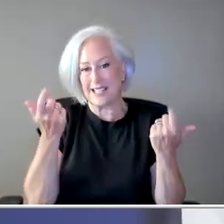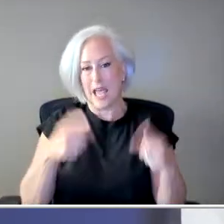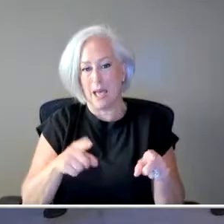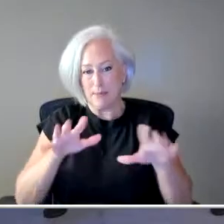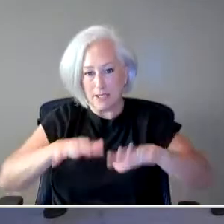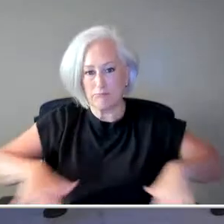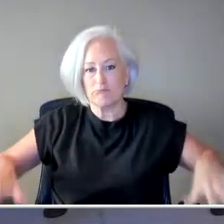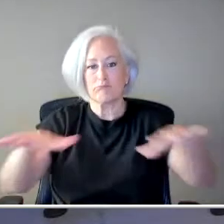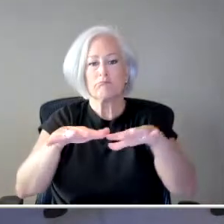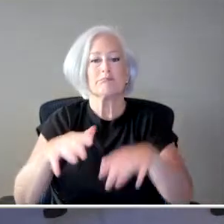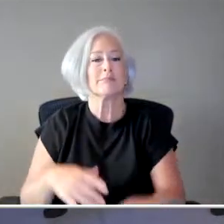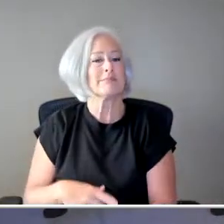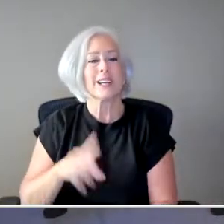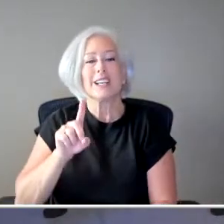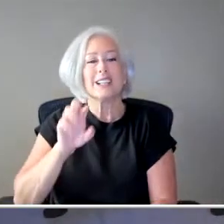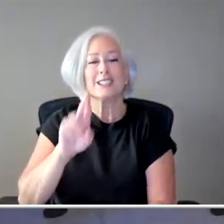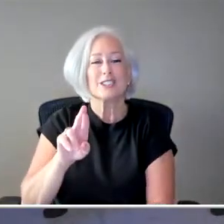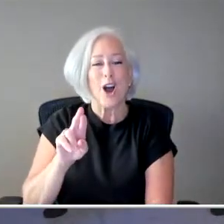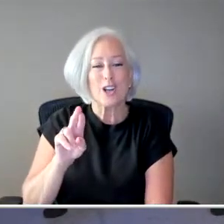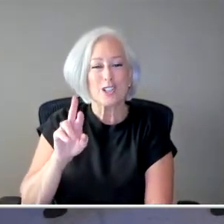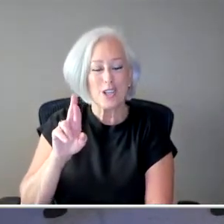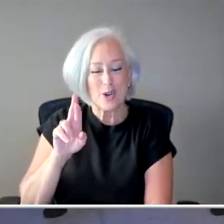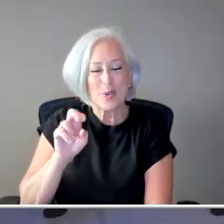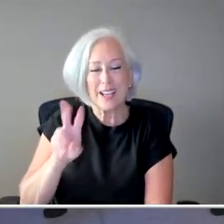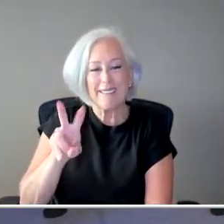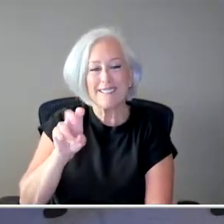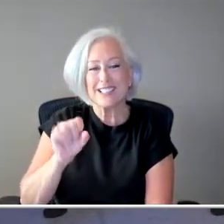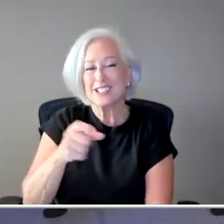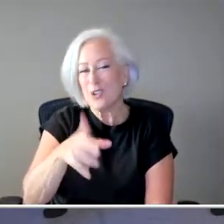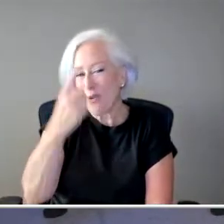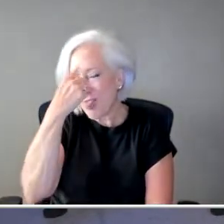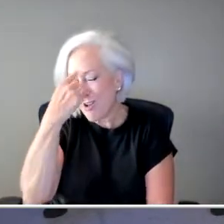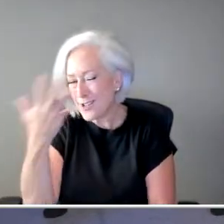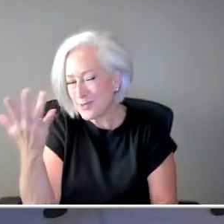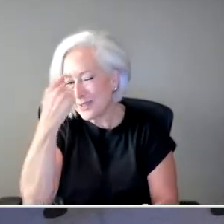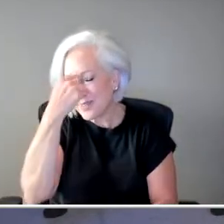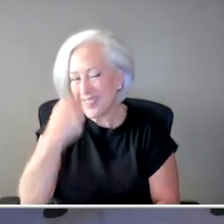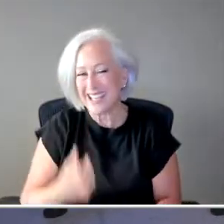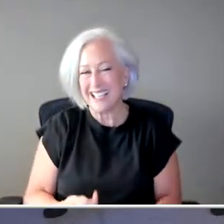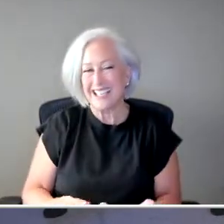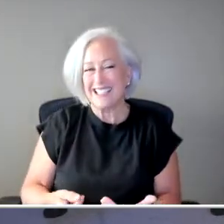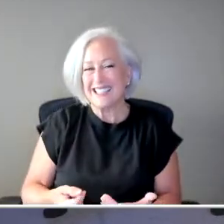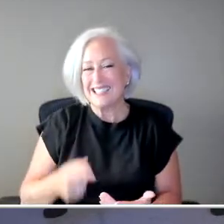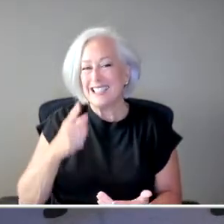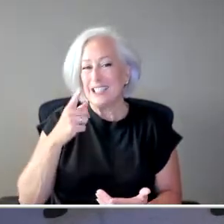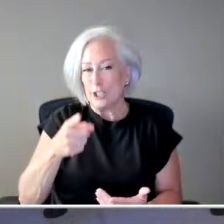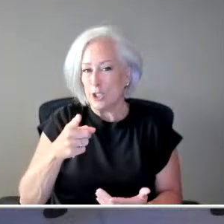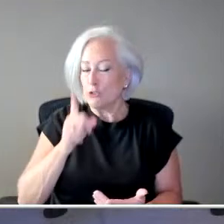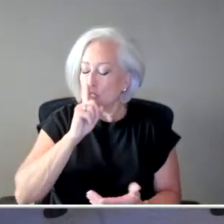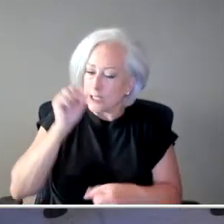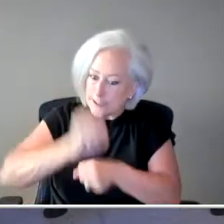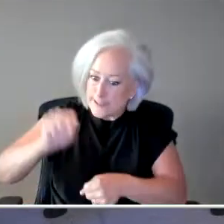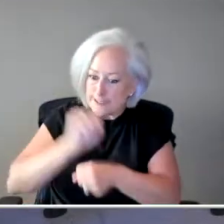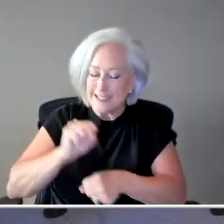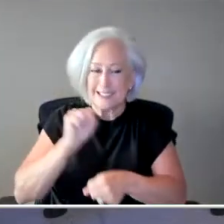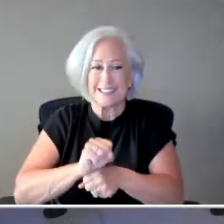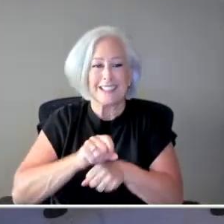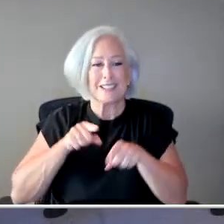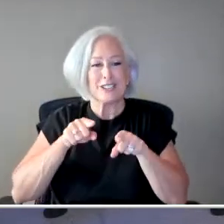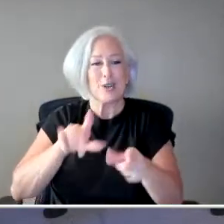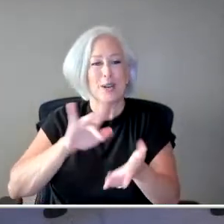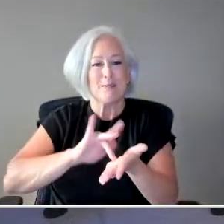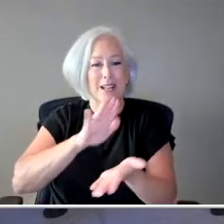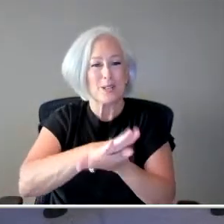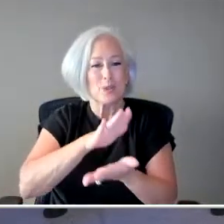Dr. Reeves, what do you think? I have to hear your thoughts because I have a feeling you hit it hard in med school. Is it how well is it received when